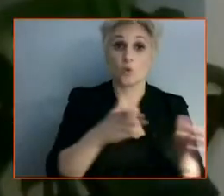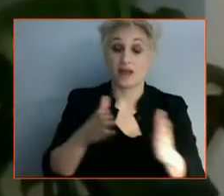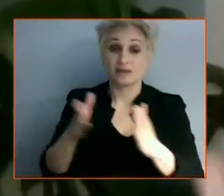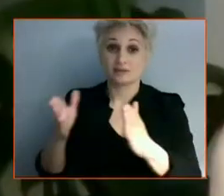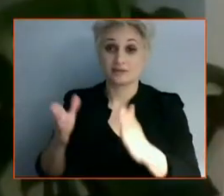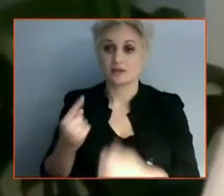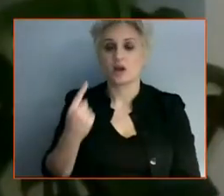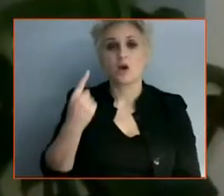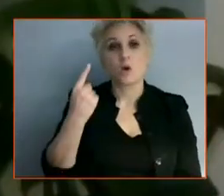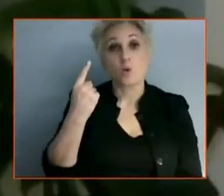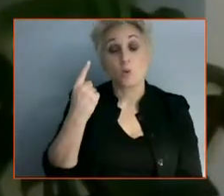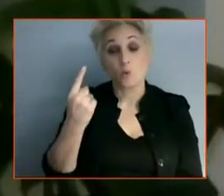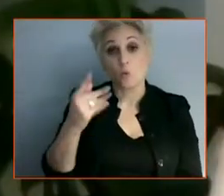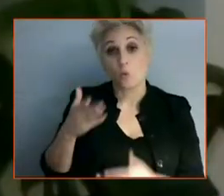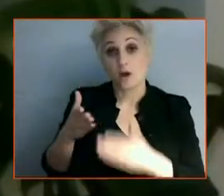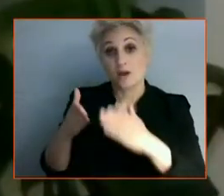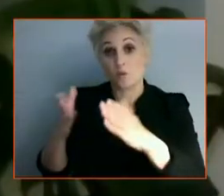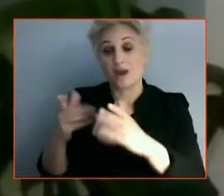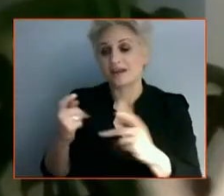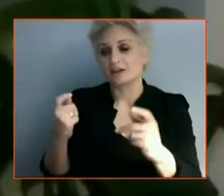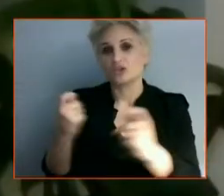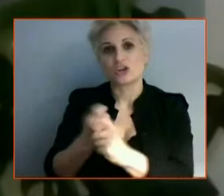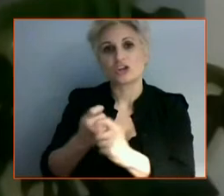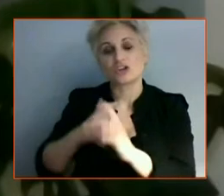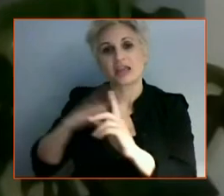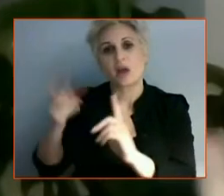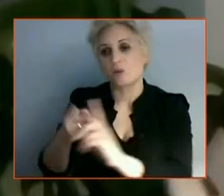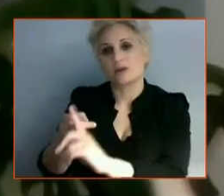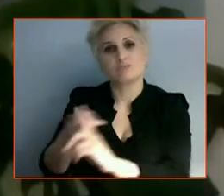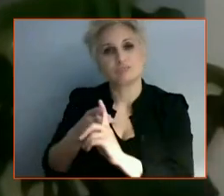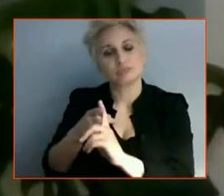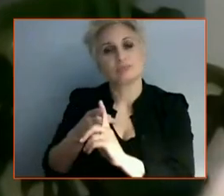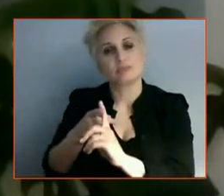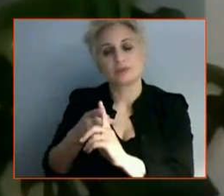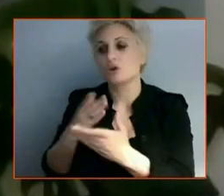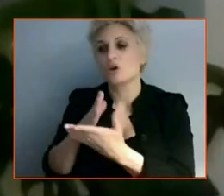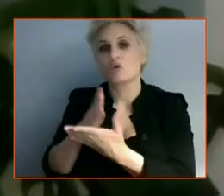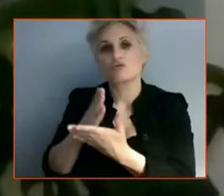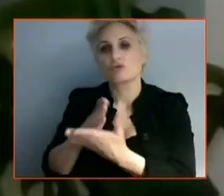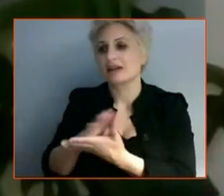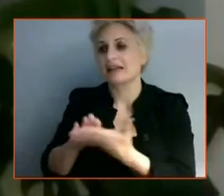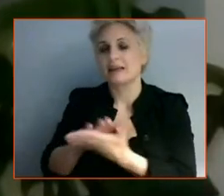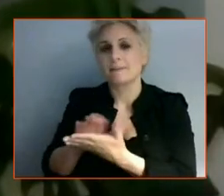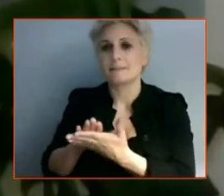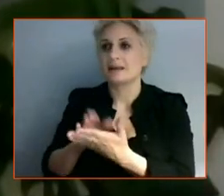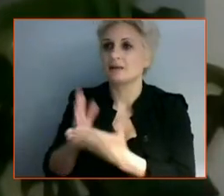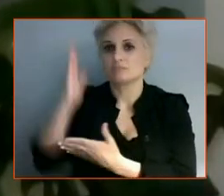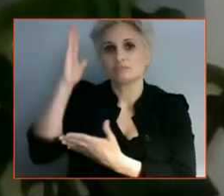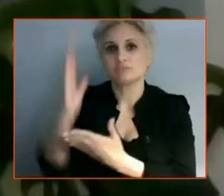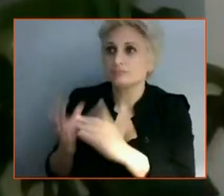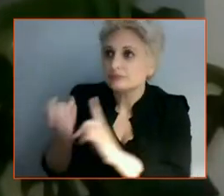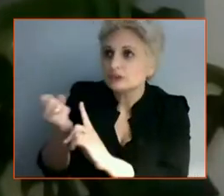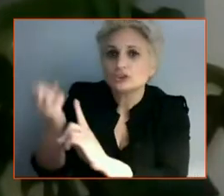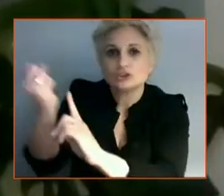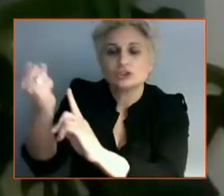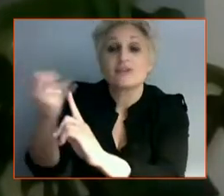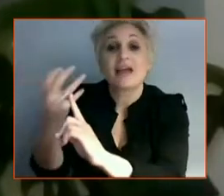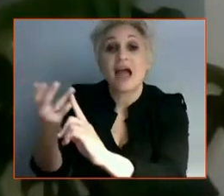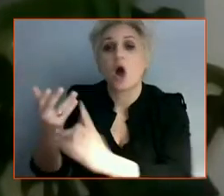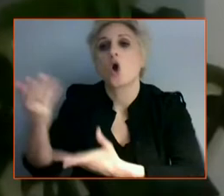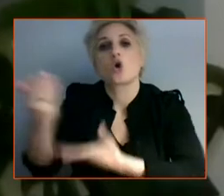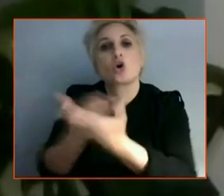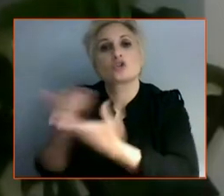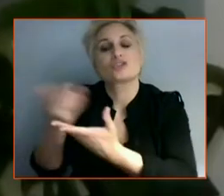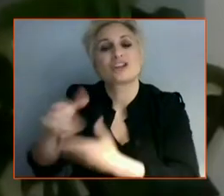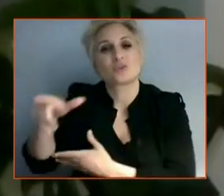procurement, and that probably also involves greater consultation and involvement with local government. I'm a hippie green, so